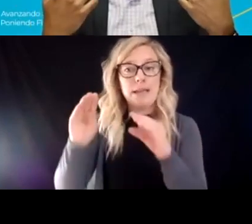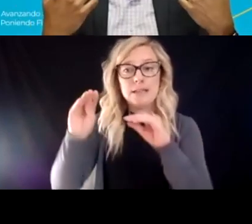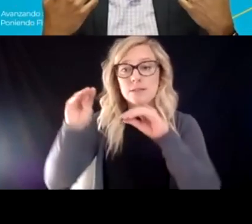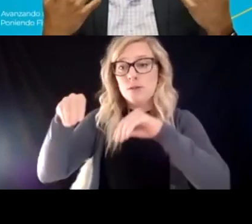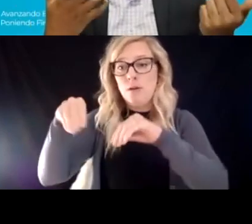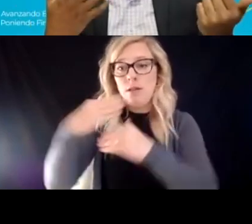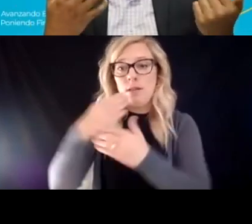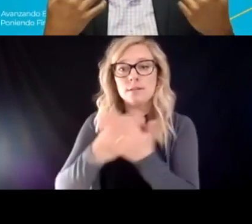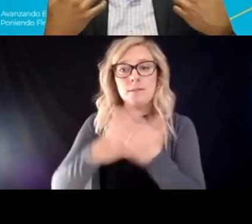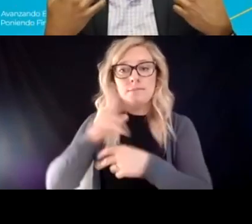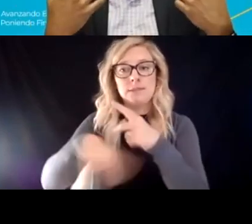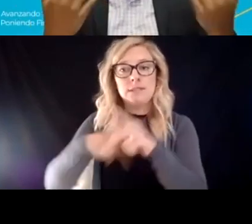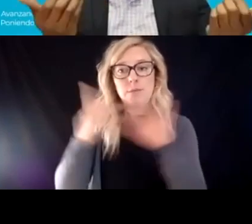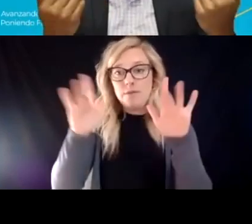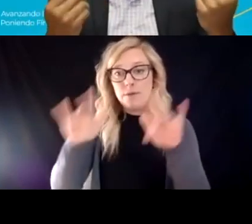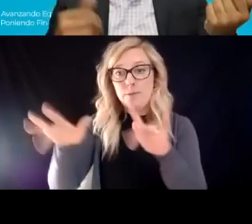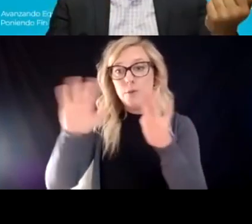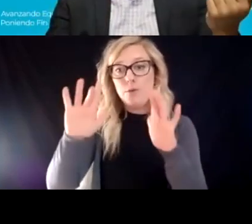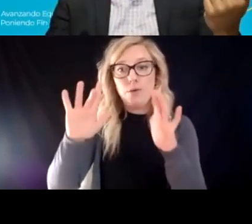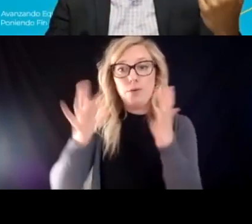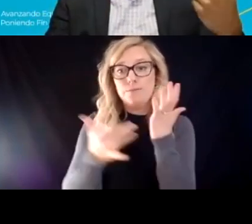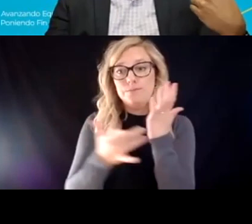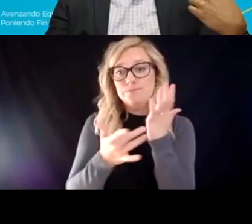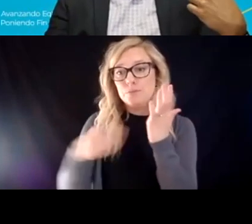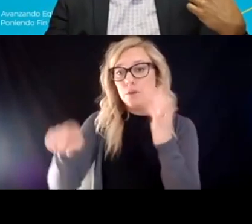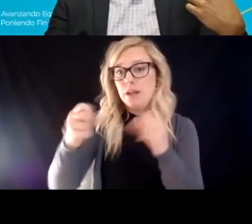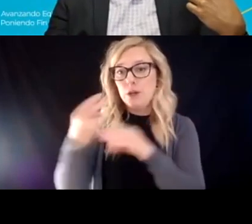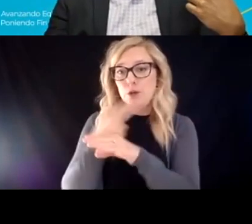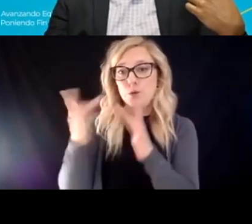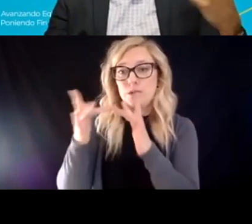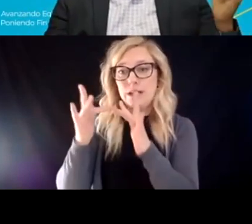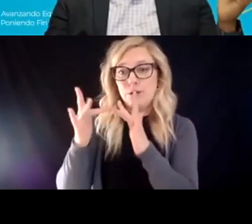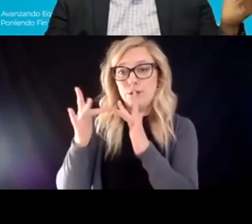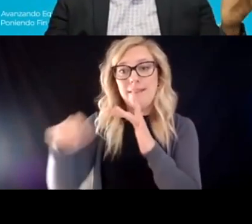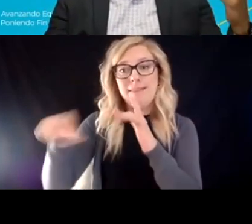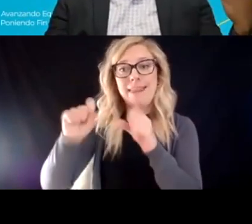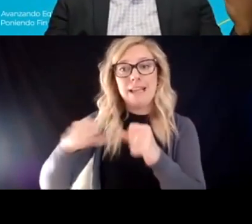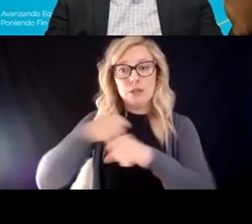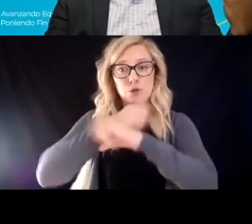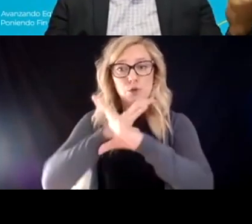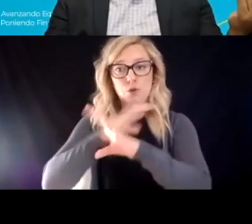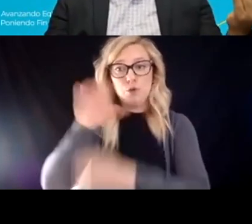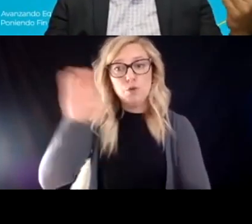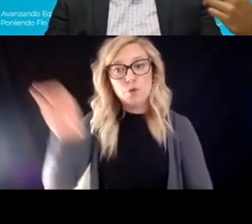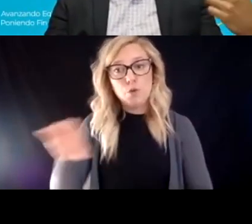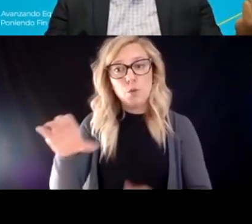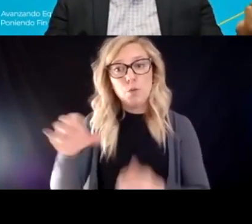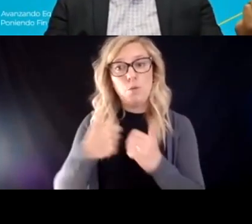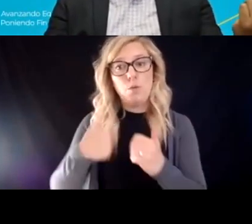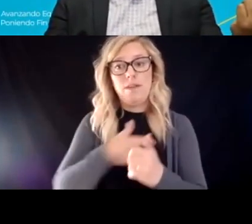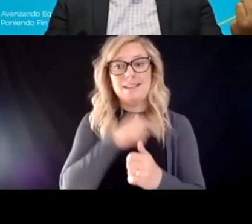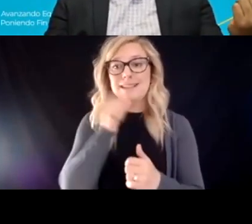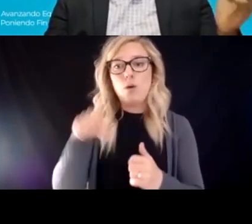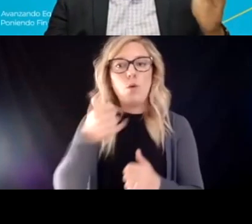where they can have Internet so that they can zoom with us and not just contact us through the phone and